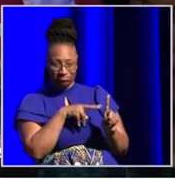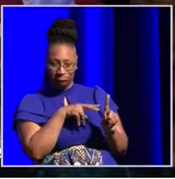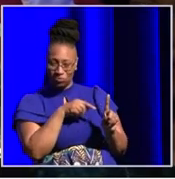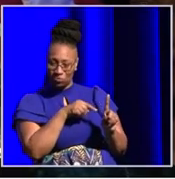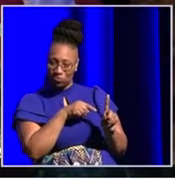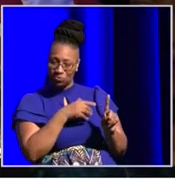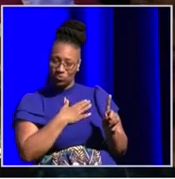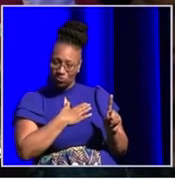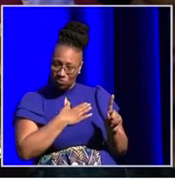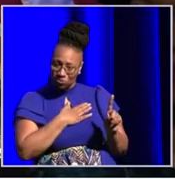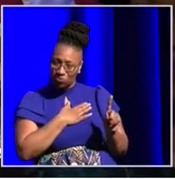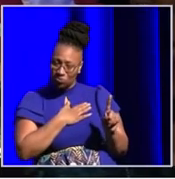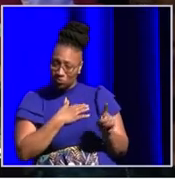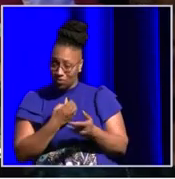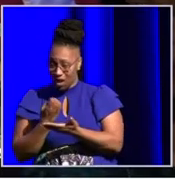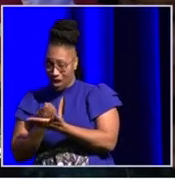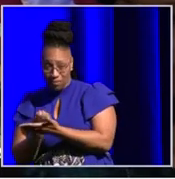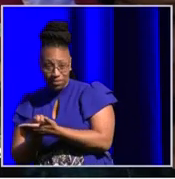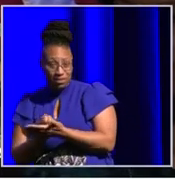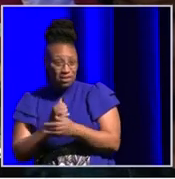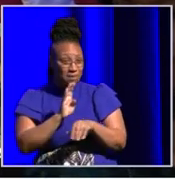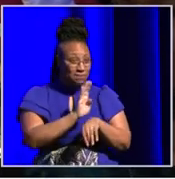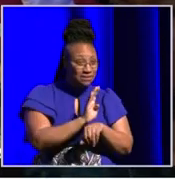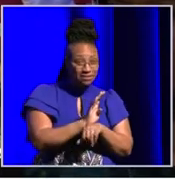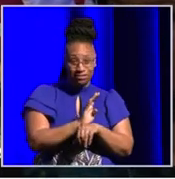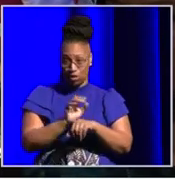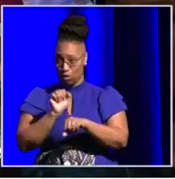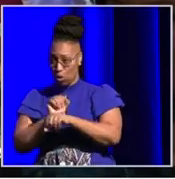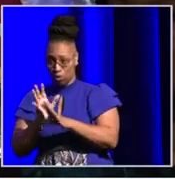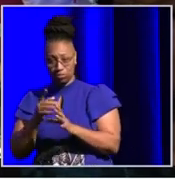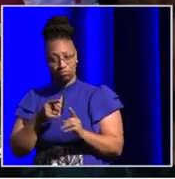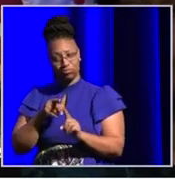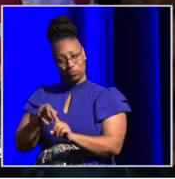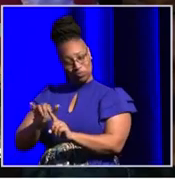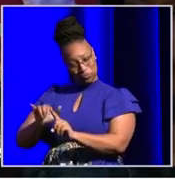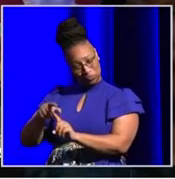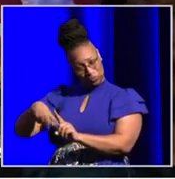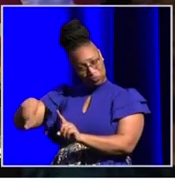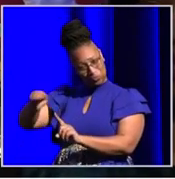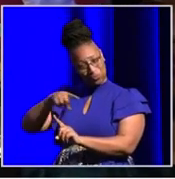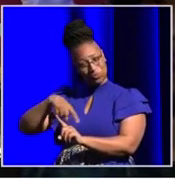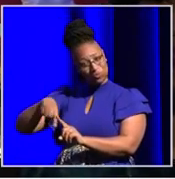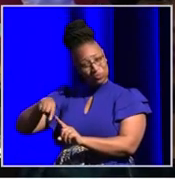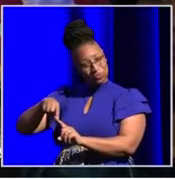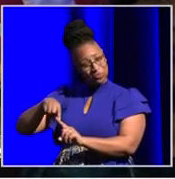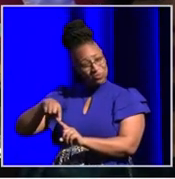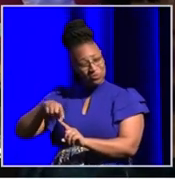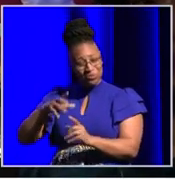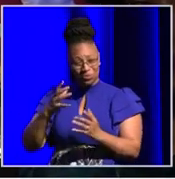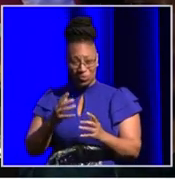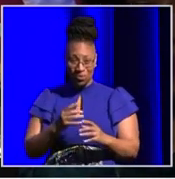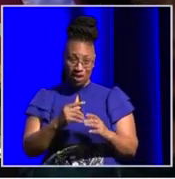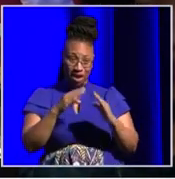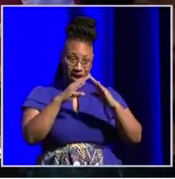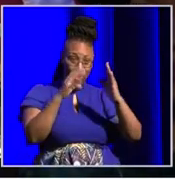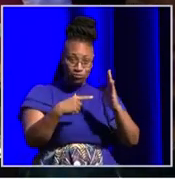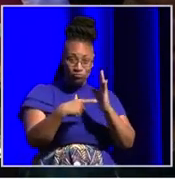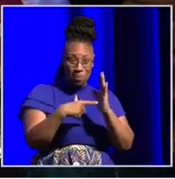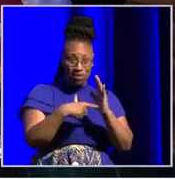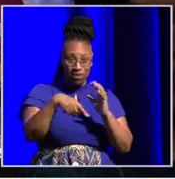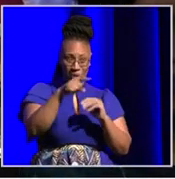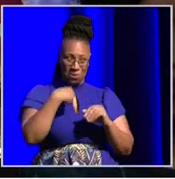workers, continue protecting affordable housing, expanding gun violence